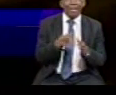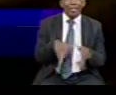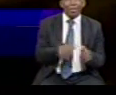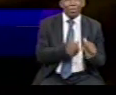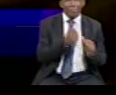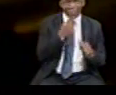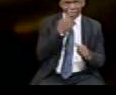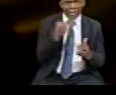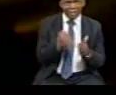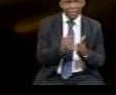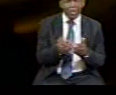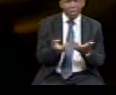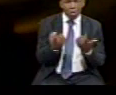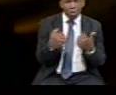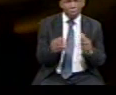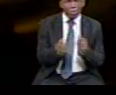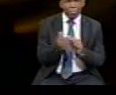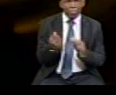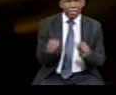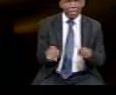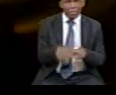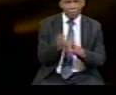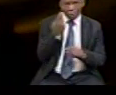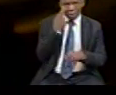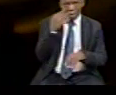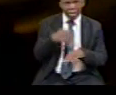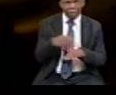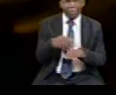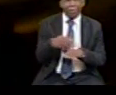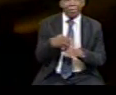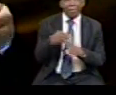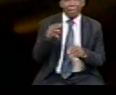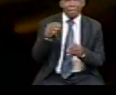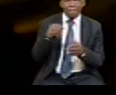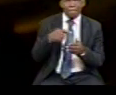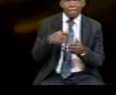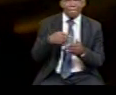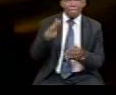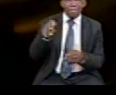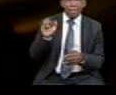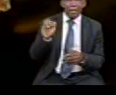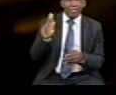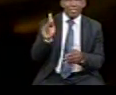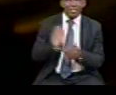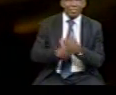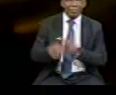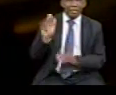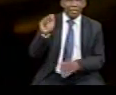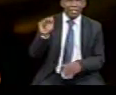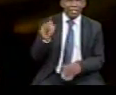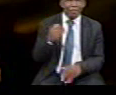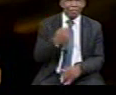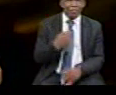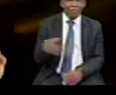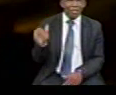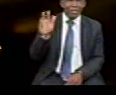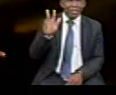me as we look at Mark chapter 13. Mark chapter 13 from verse